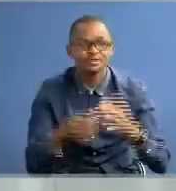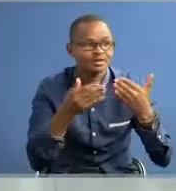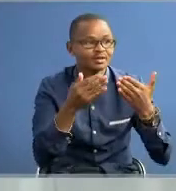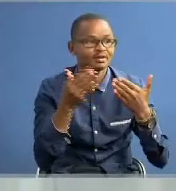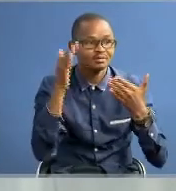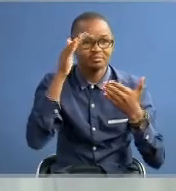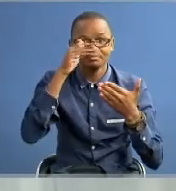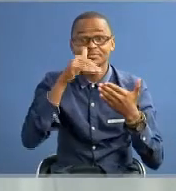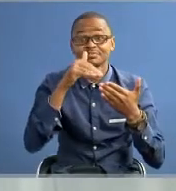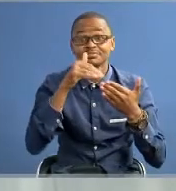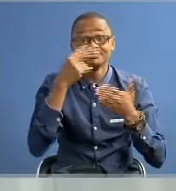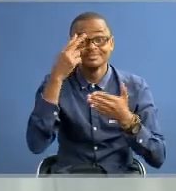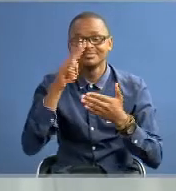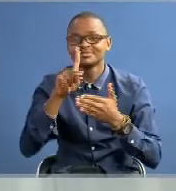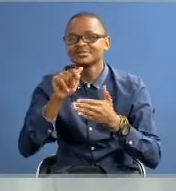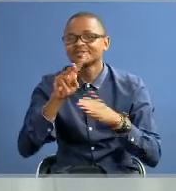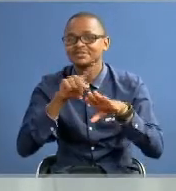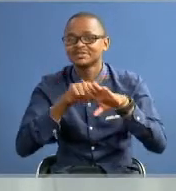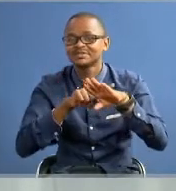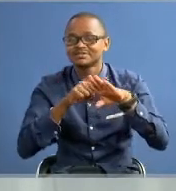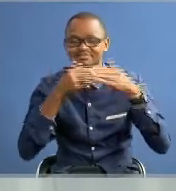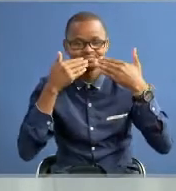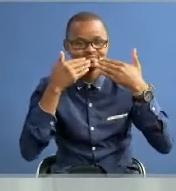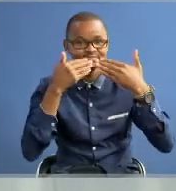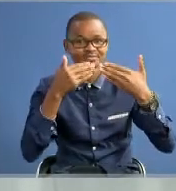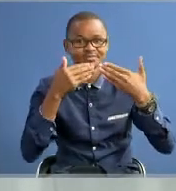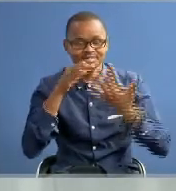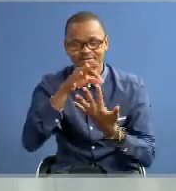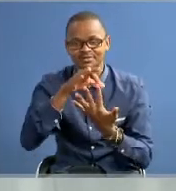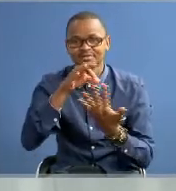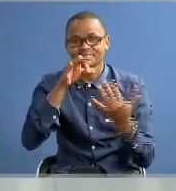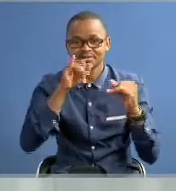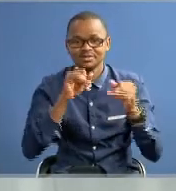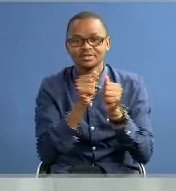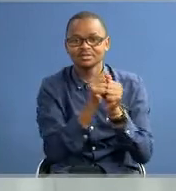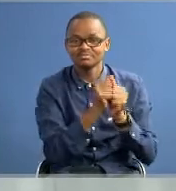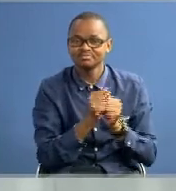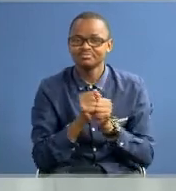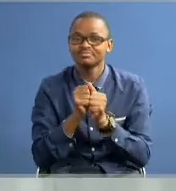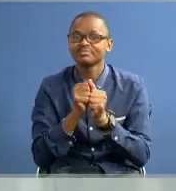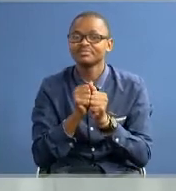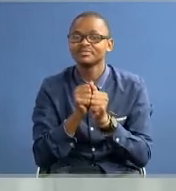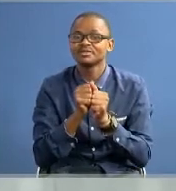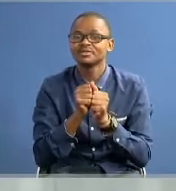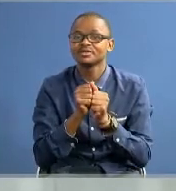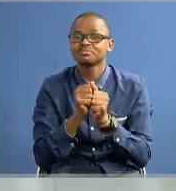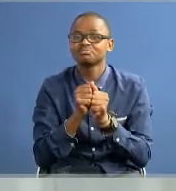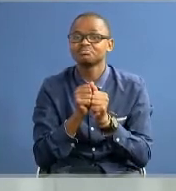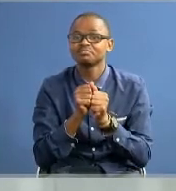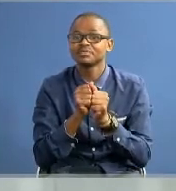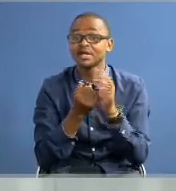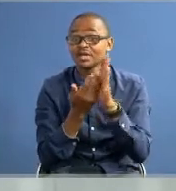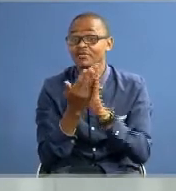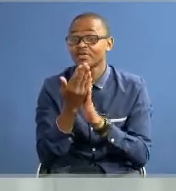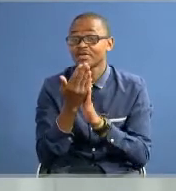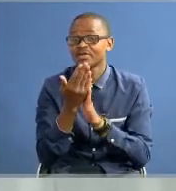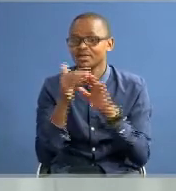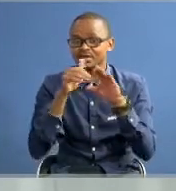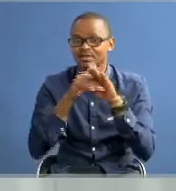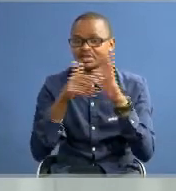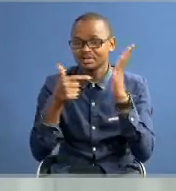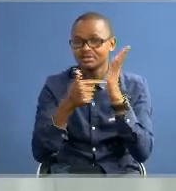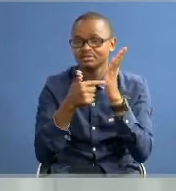Welcome back. You are watching KUTV News at 9. Many thanks for choosing to stay with us. Now, let us take a look at developments